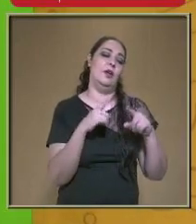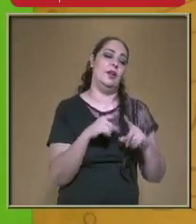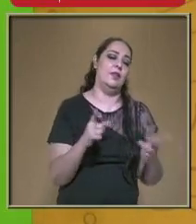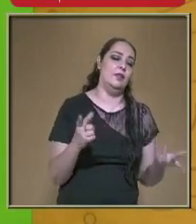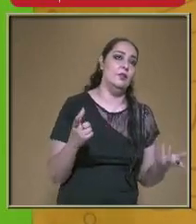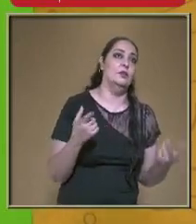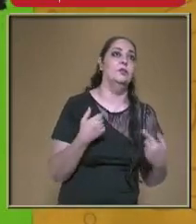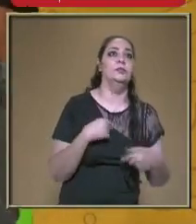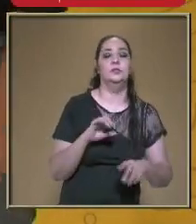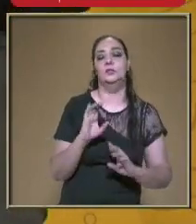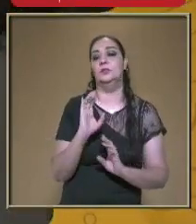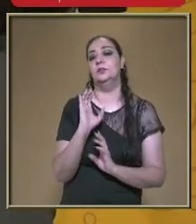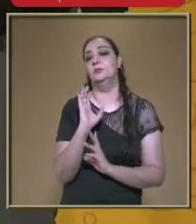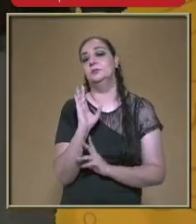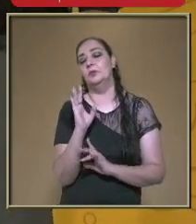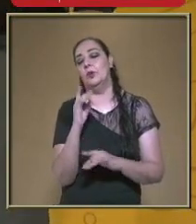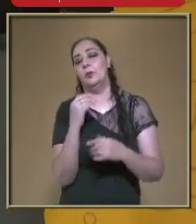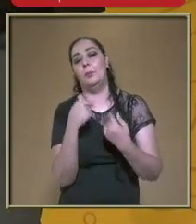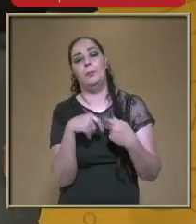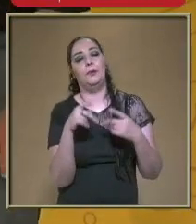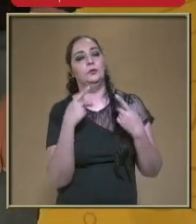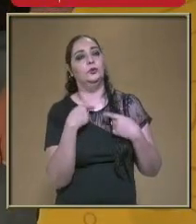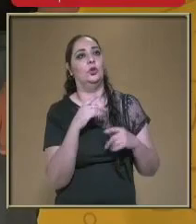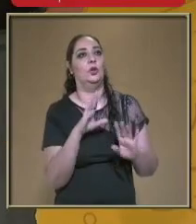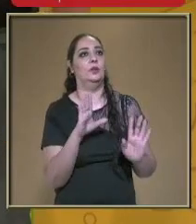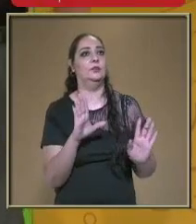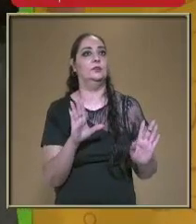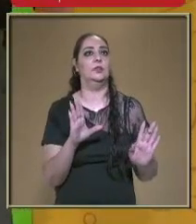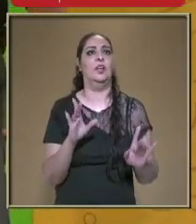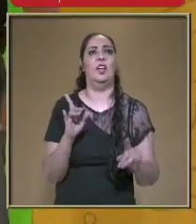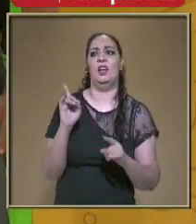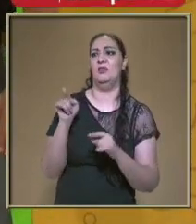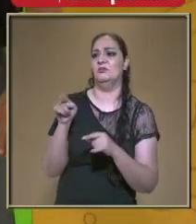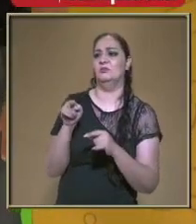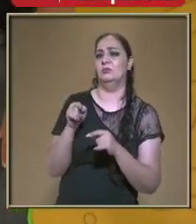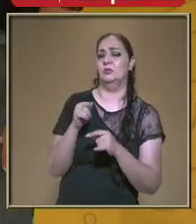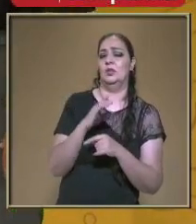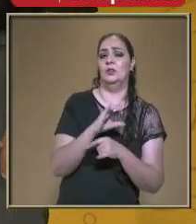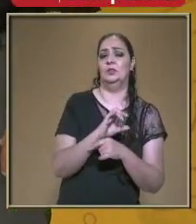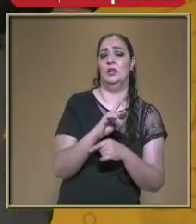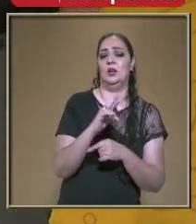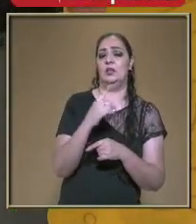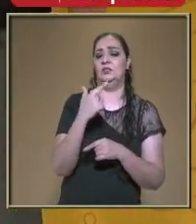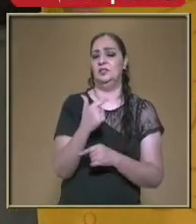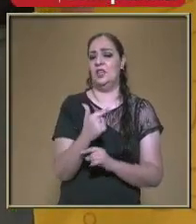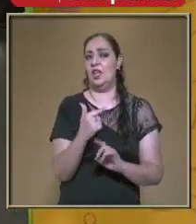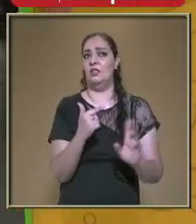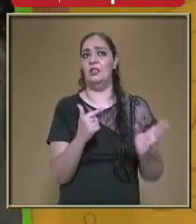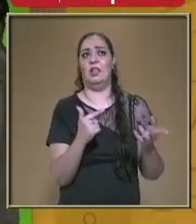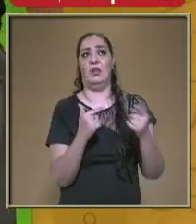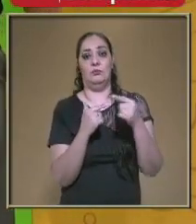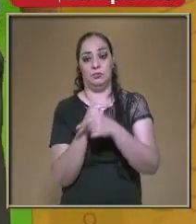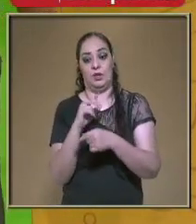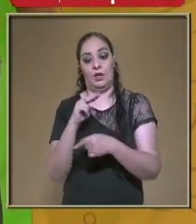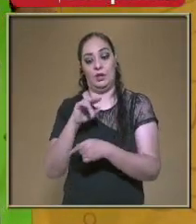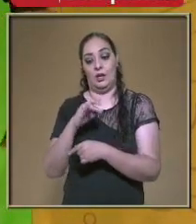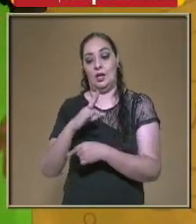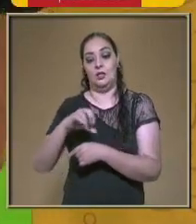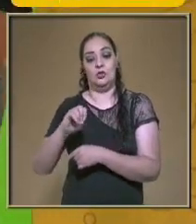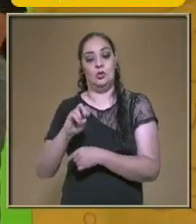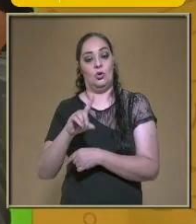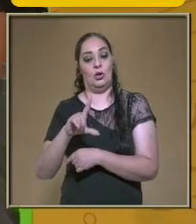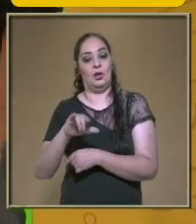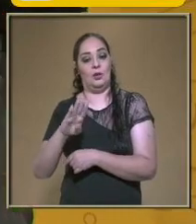C, okay? And then we have what is the name of this famous character? Nacho Libre, okay, a Mexican